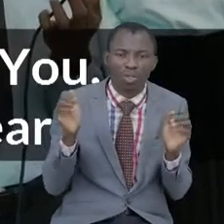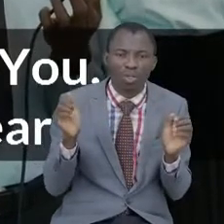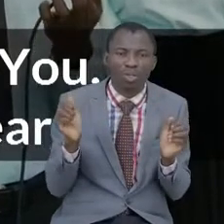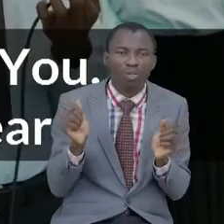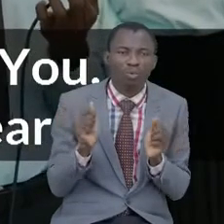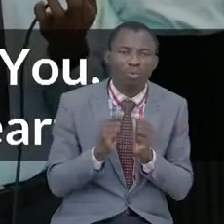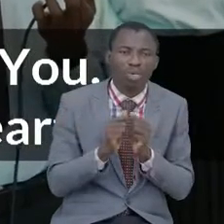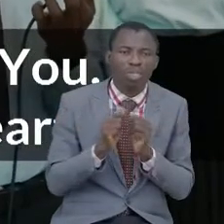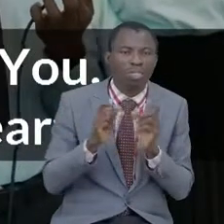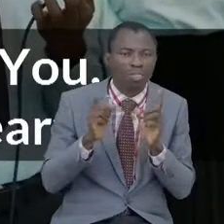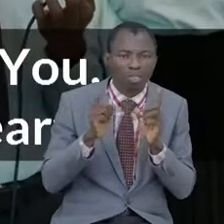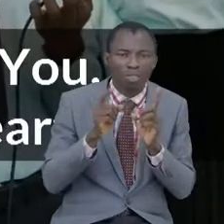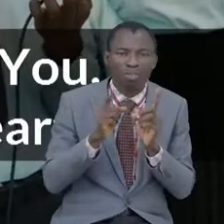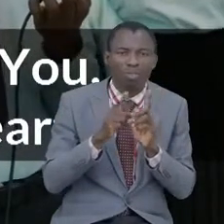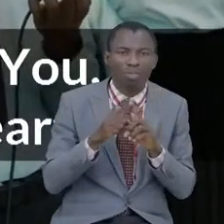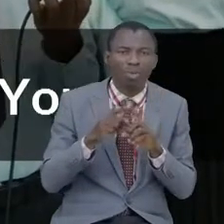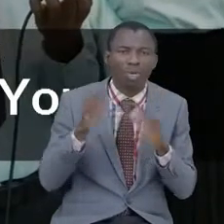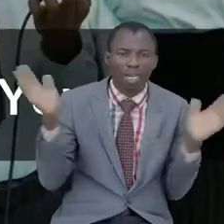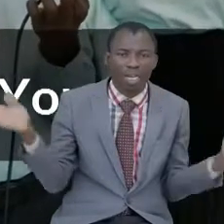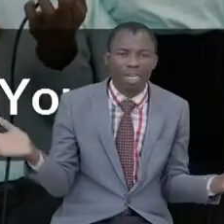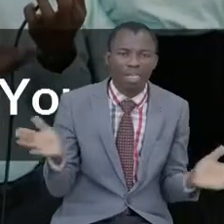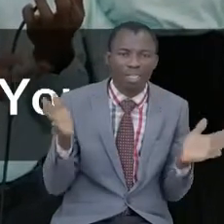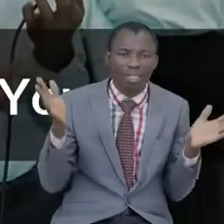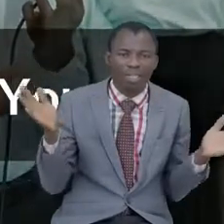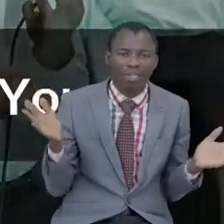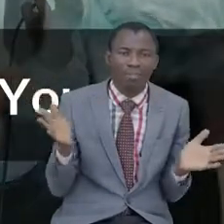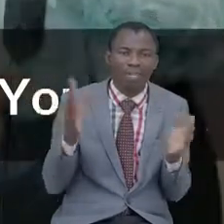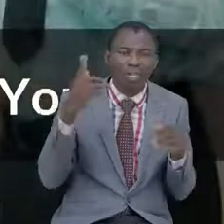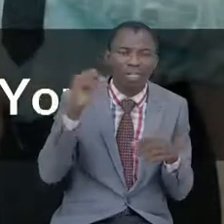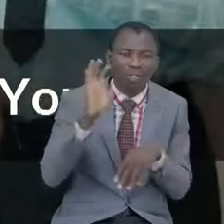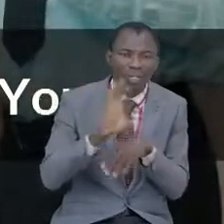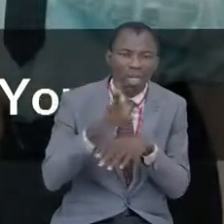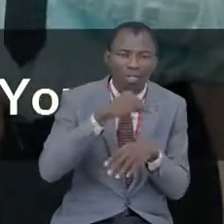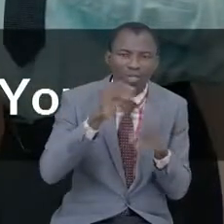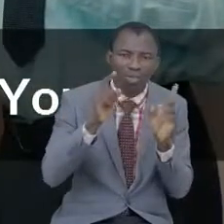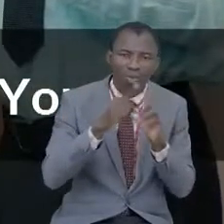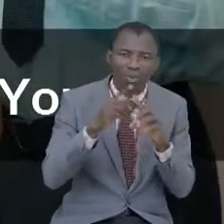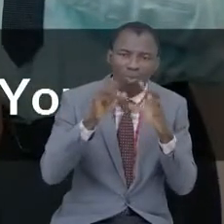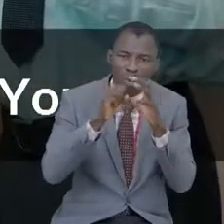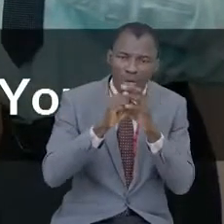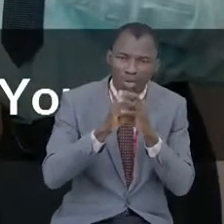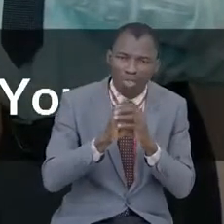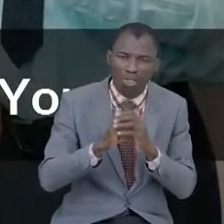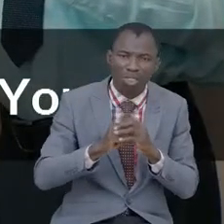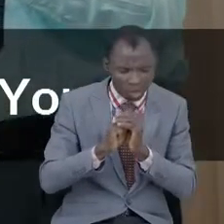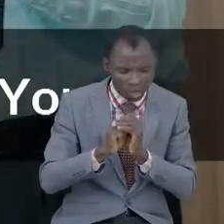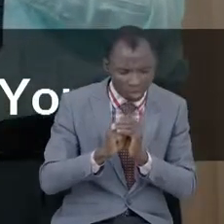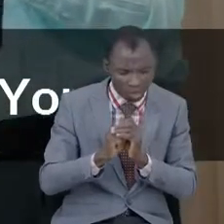To worship you, to edify the church, and to worship.